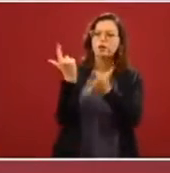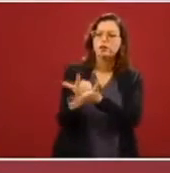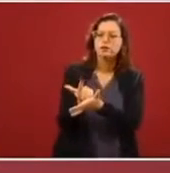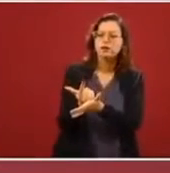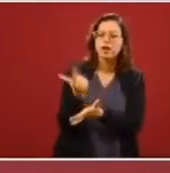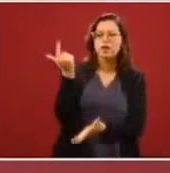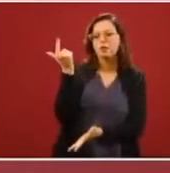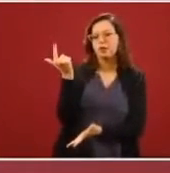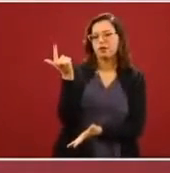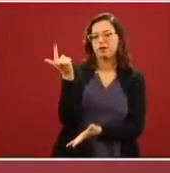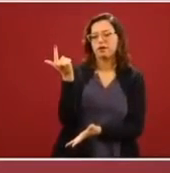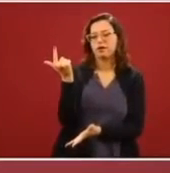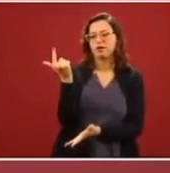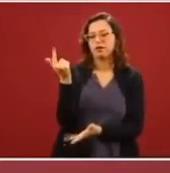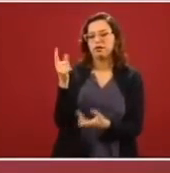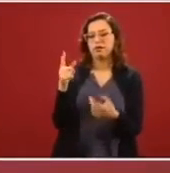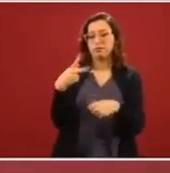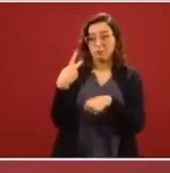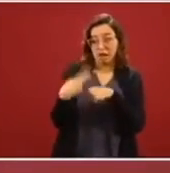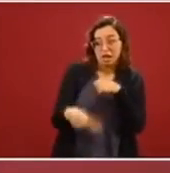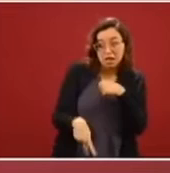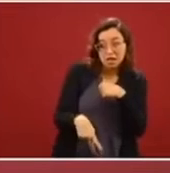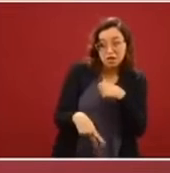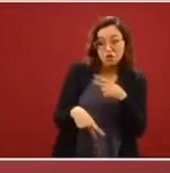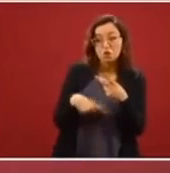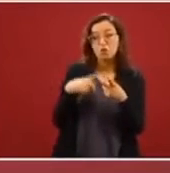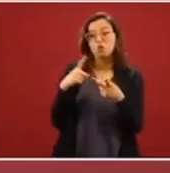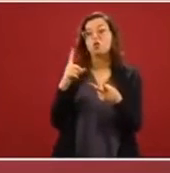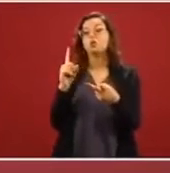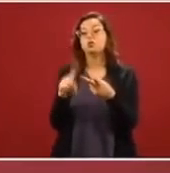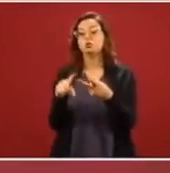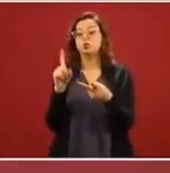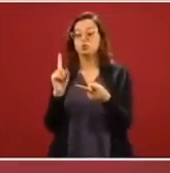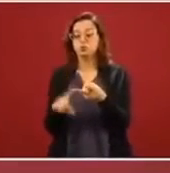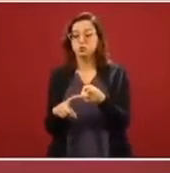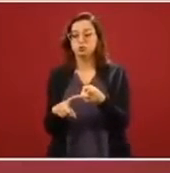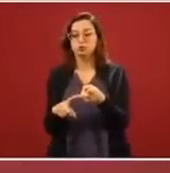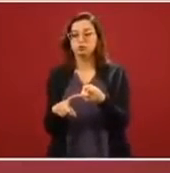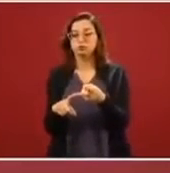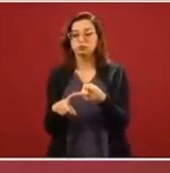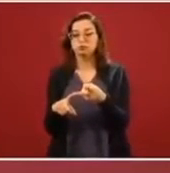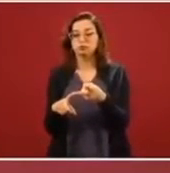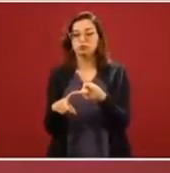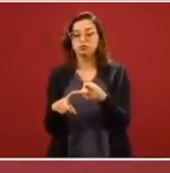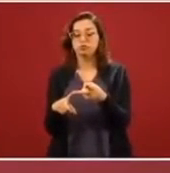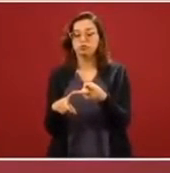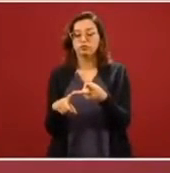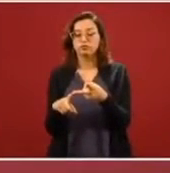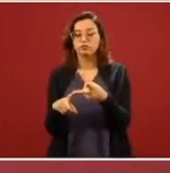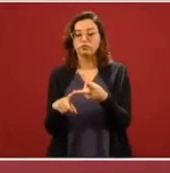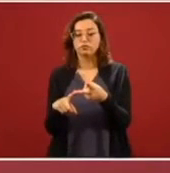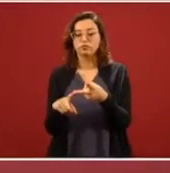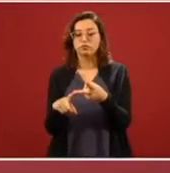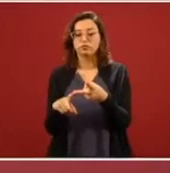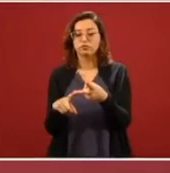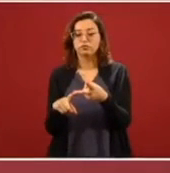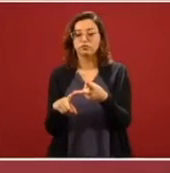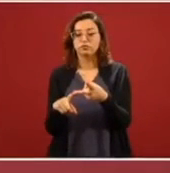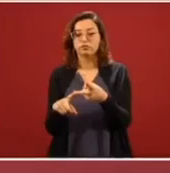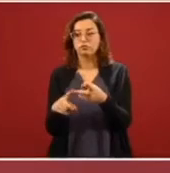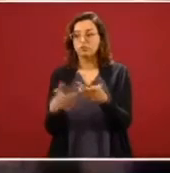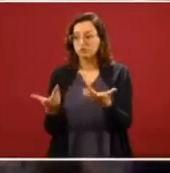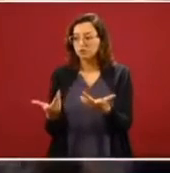como en términos de but also in los terms mecanismos of o los the mecanismos que mechanisms permiten that enfrentar.